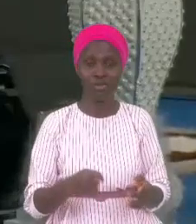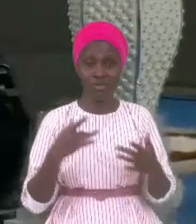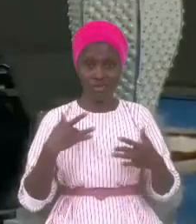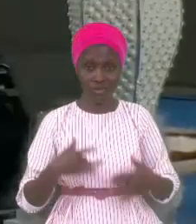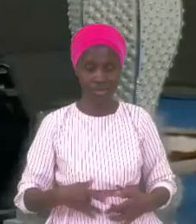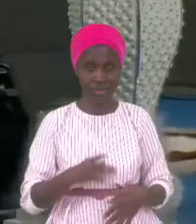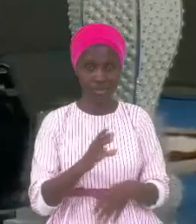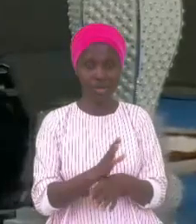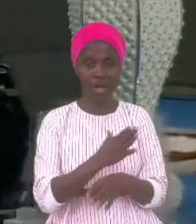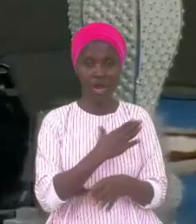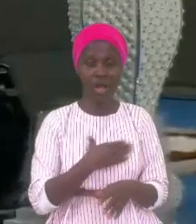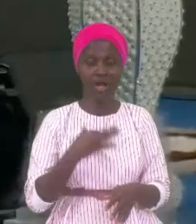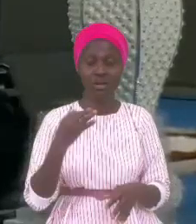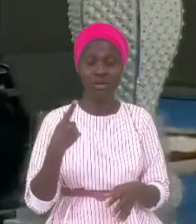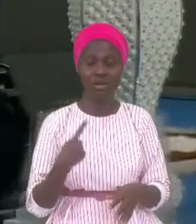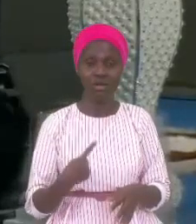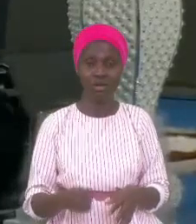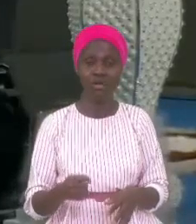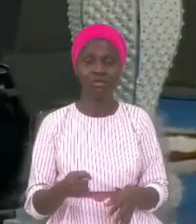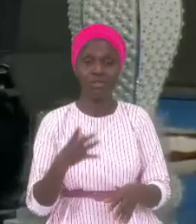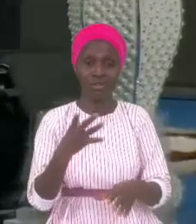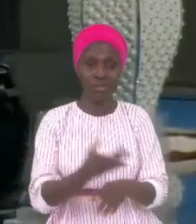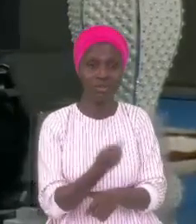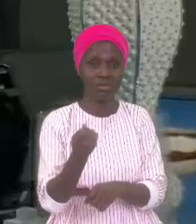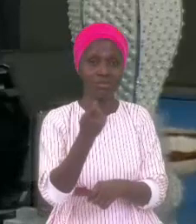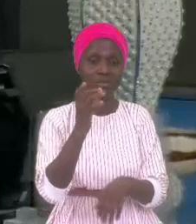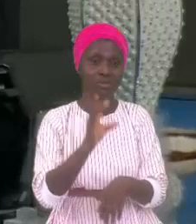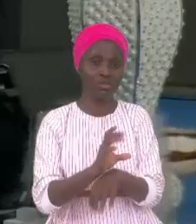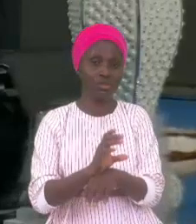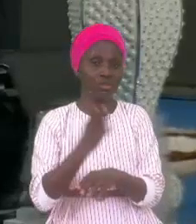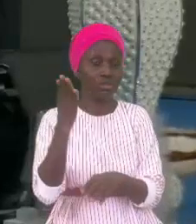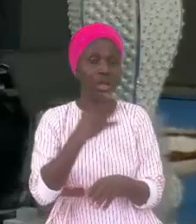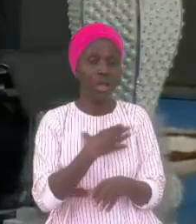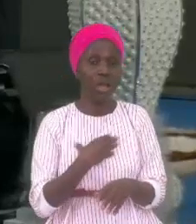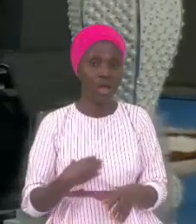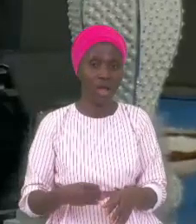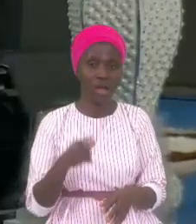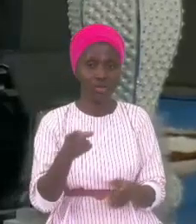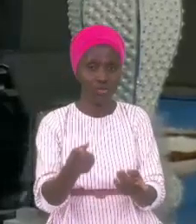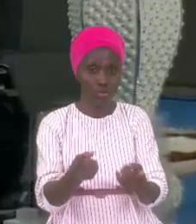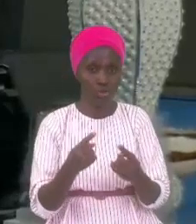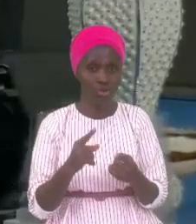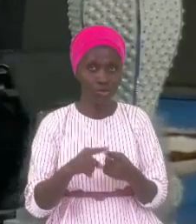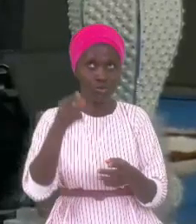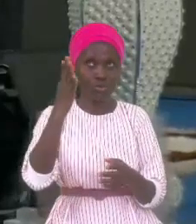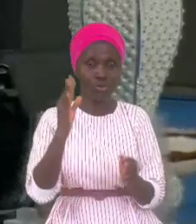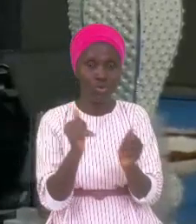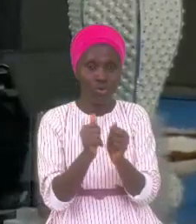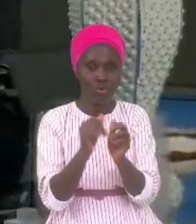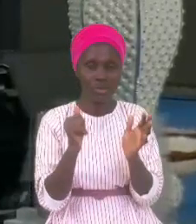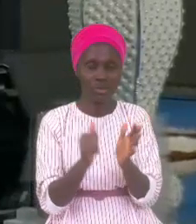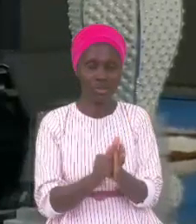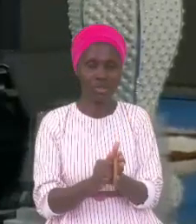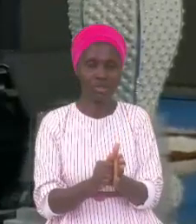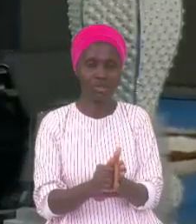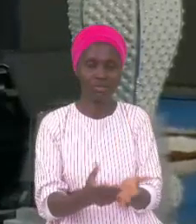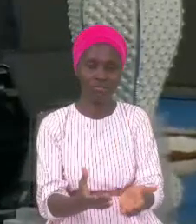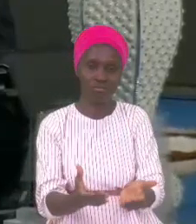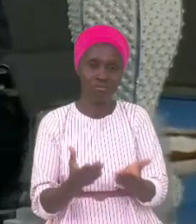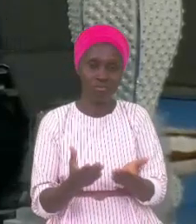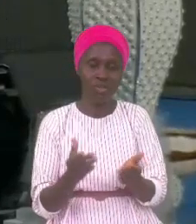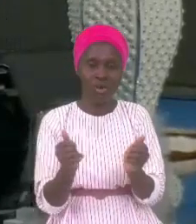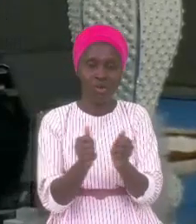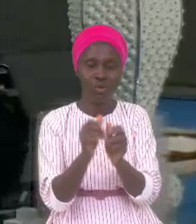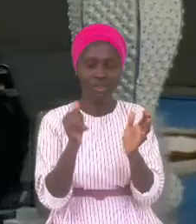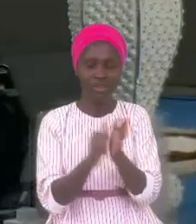militant, triumphant church. And you come with that passion. You come with that petition. And you come, you really pray